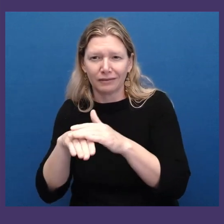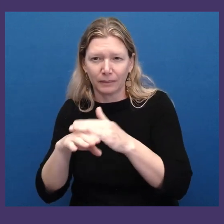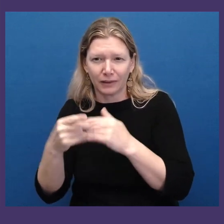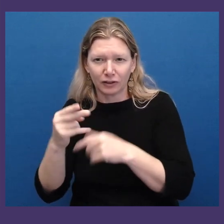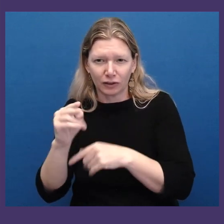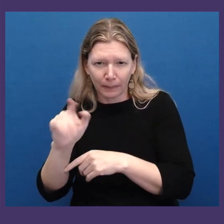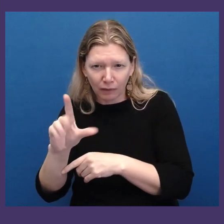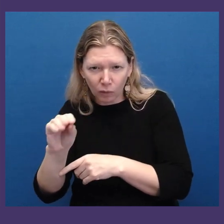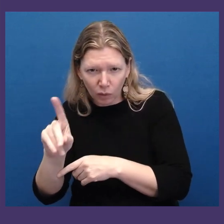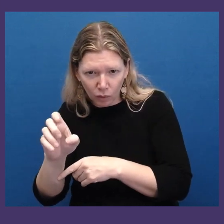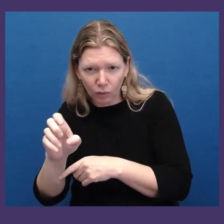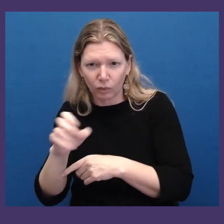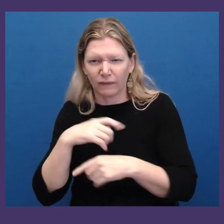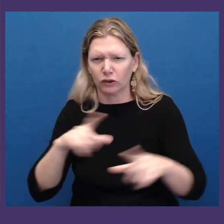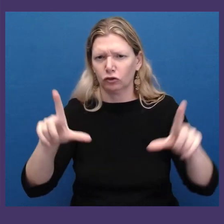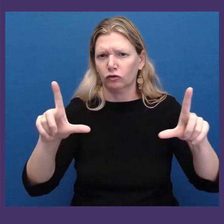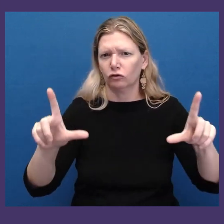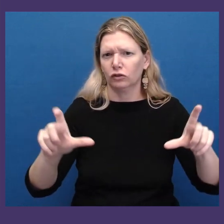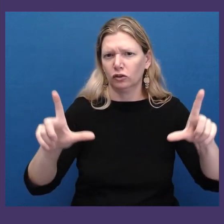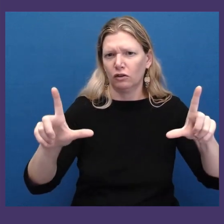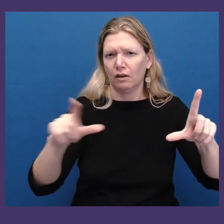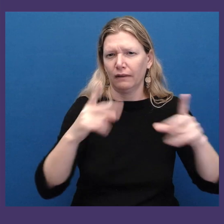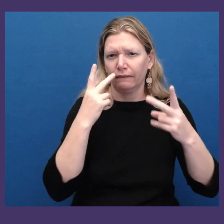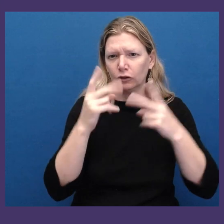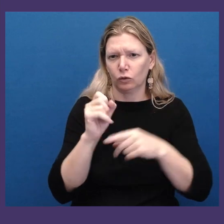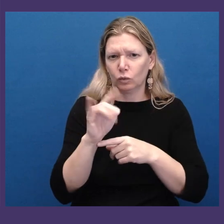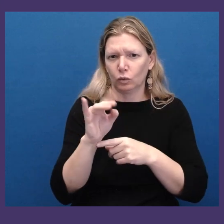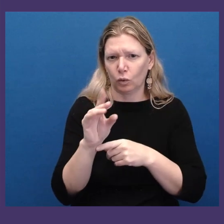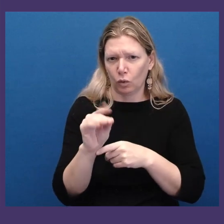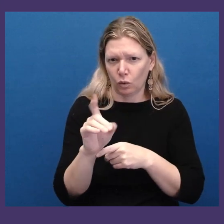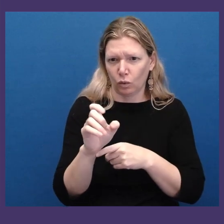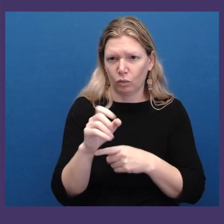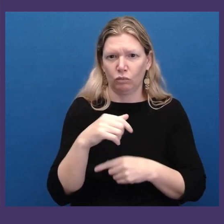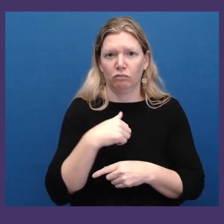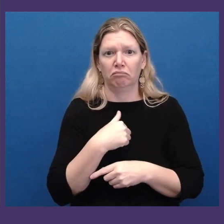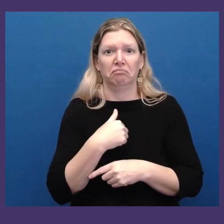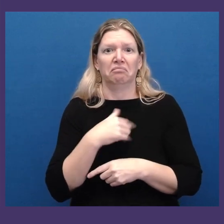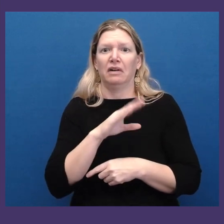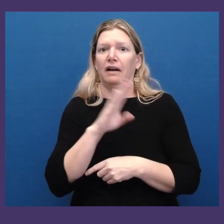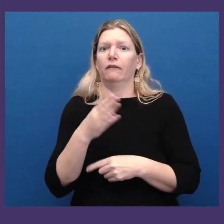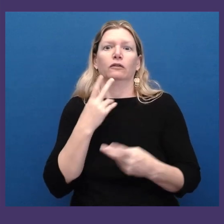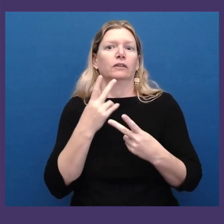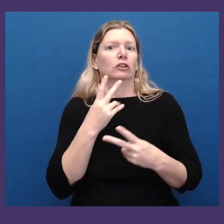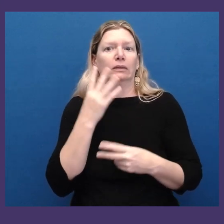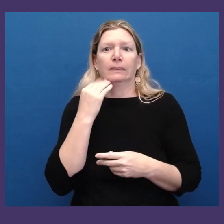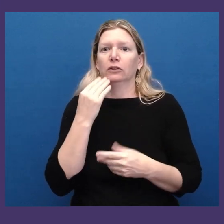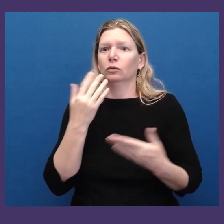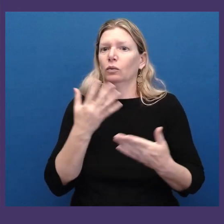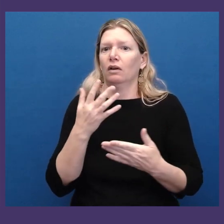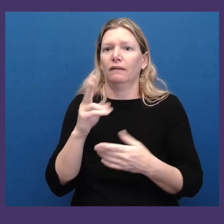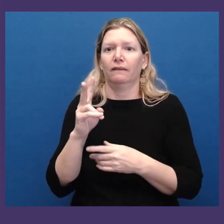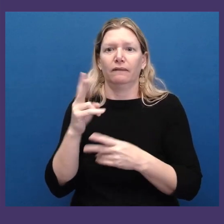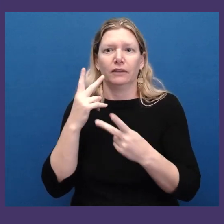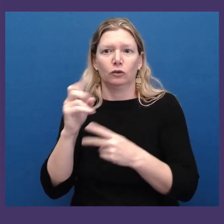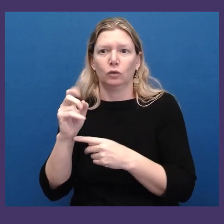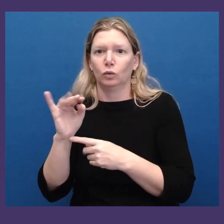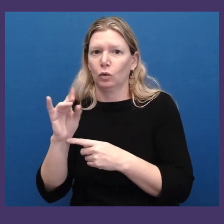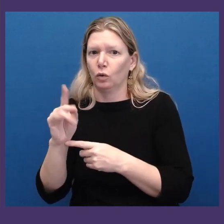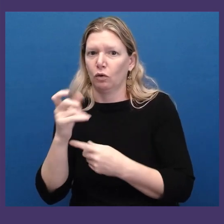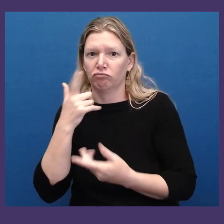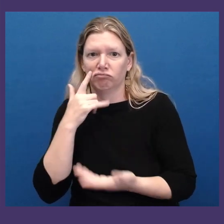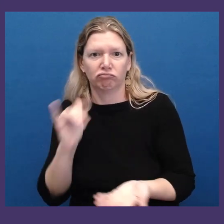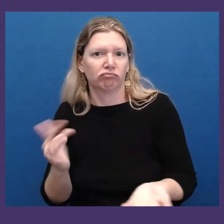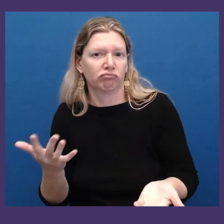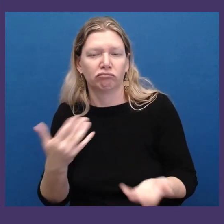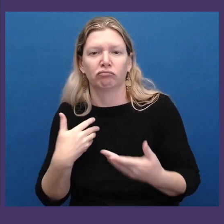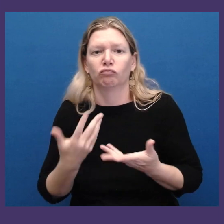never visually experienced what the Visual Studio Code looks like. I want to let Copilot Vision explain